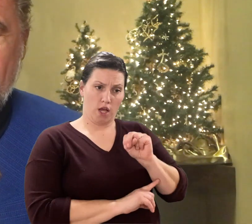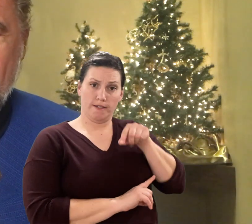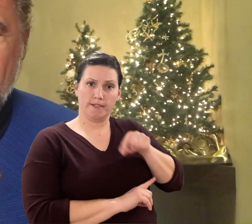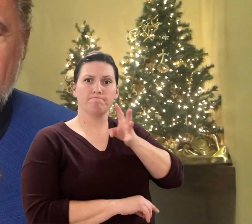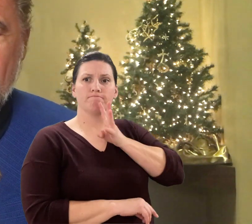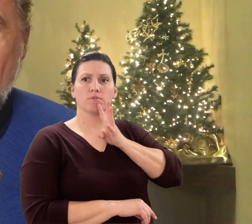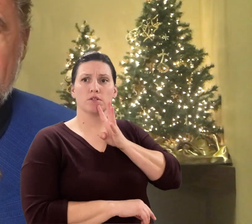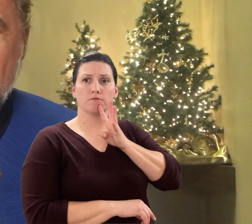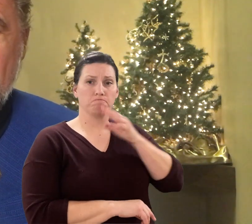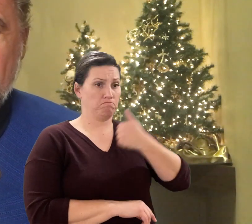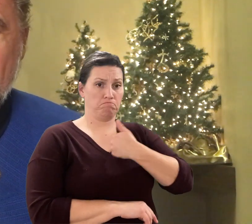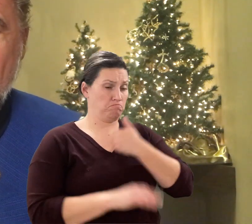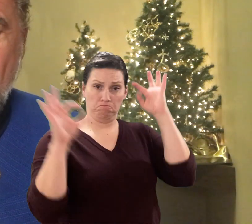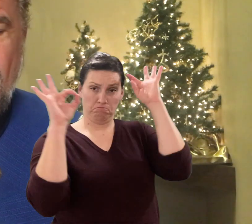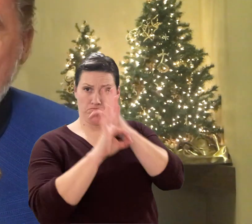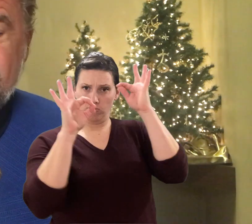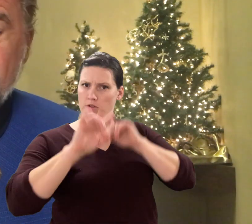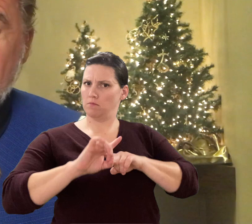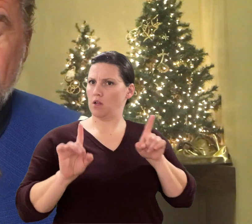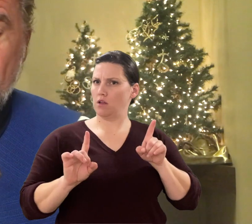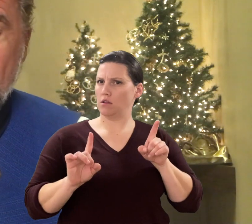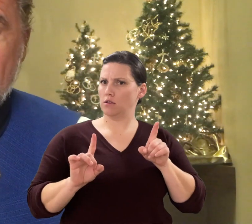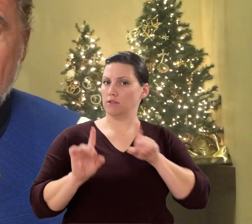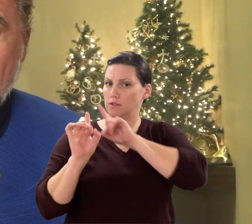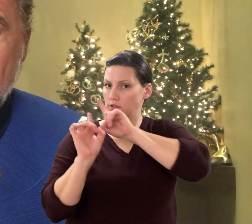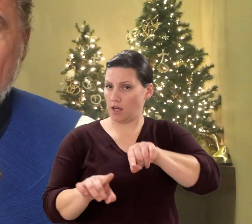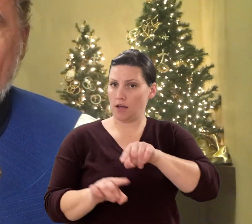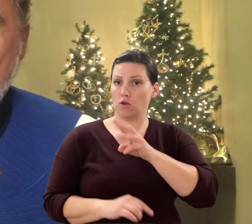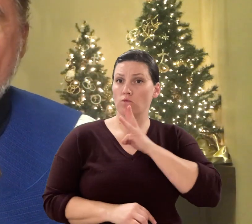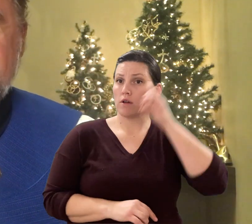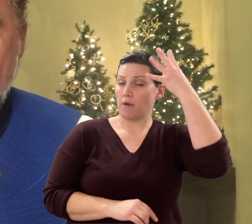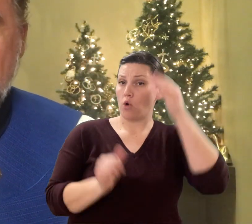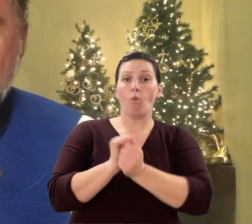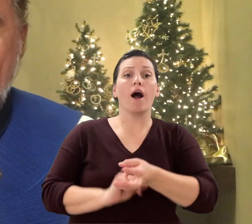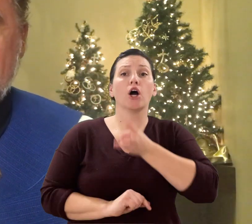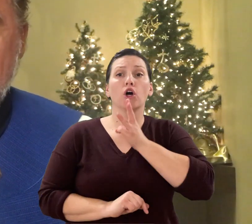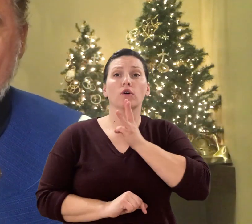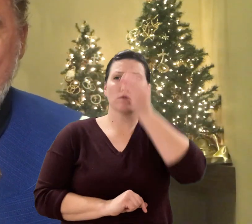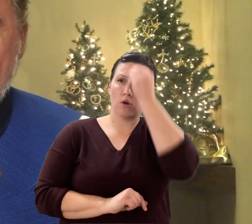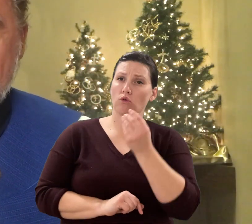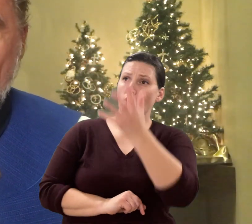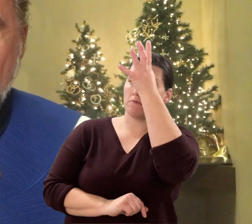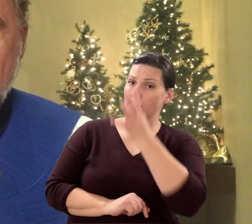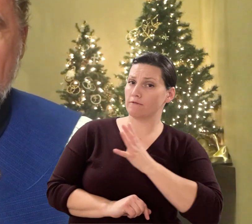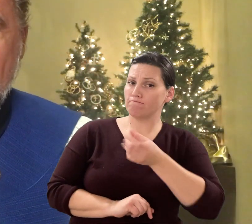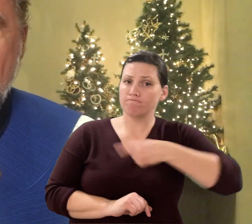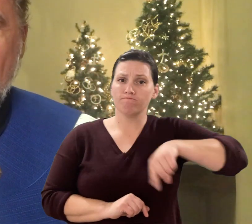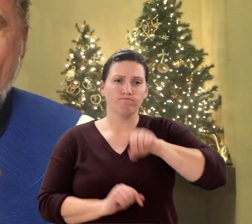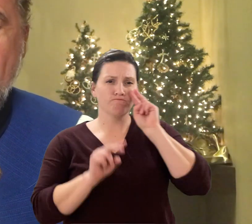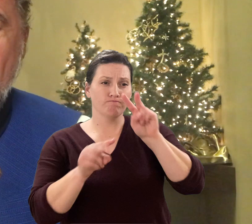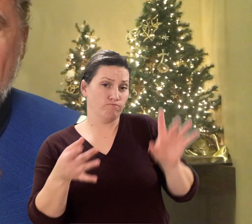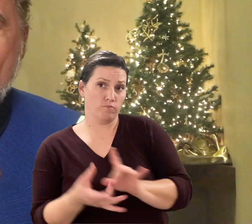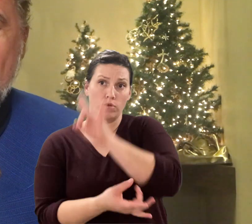today, John speaking, "I myself did not know him, but the one who sent me to baptize with water told me,